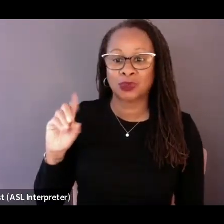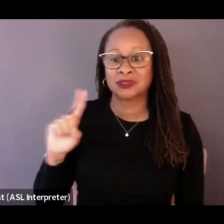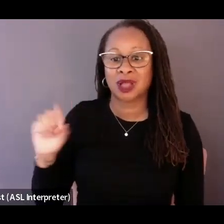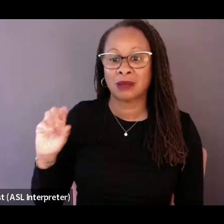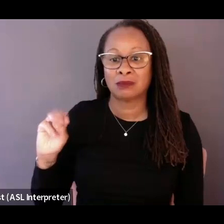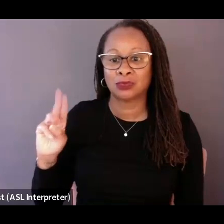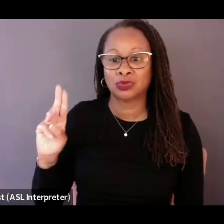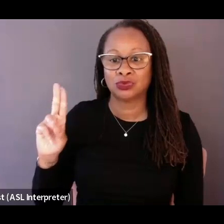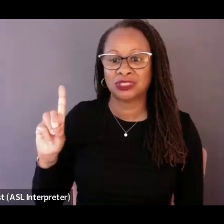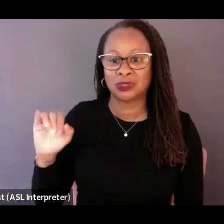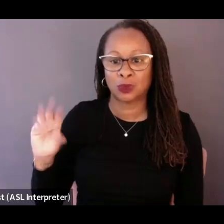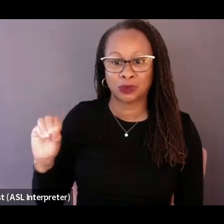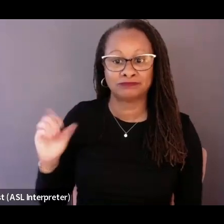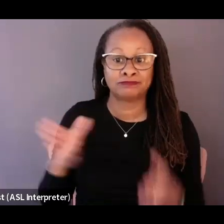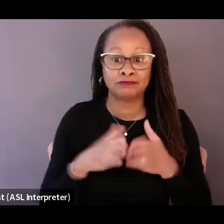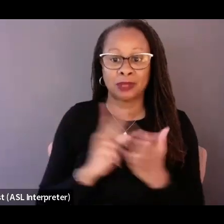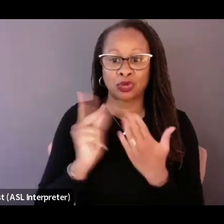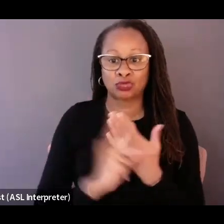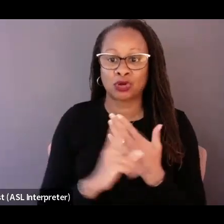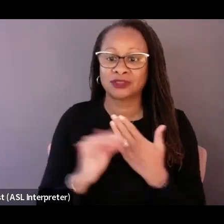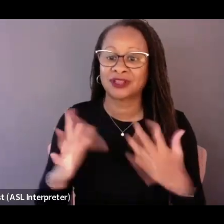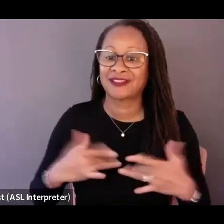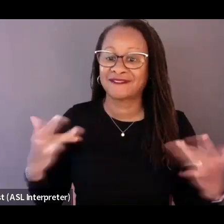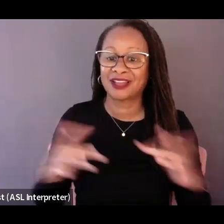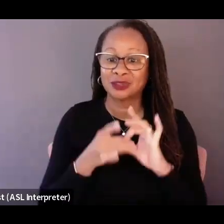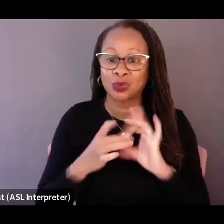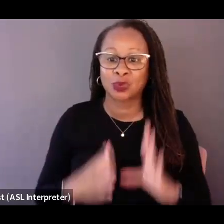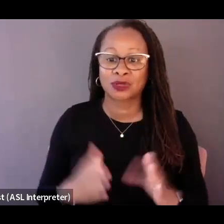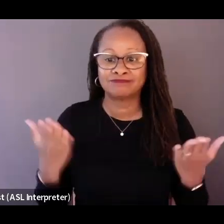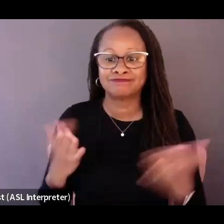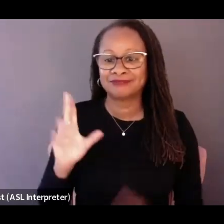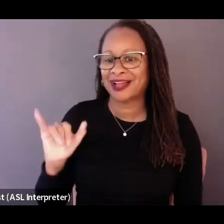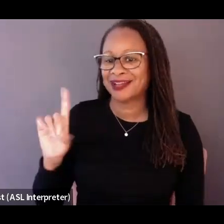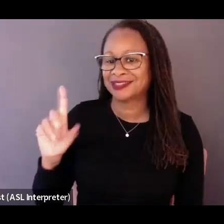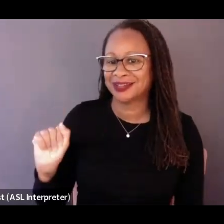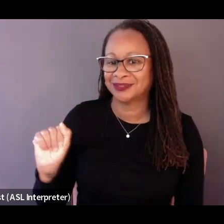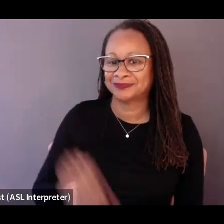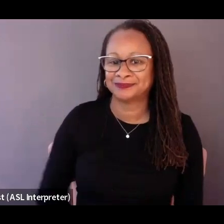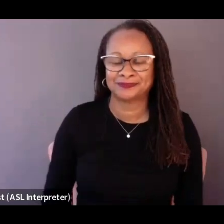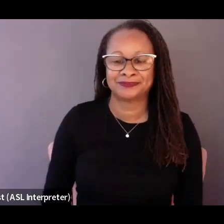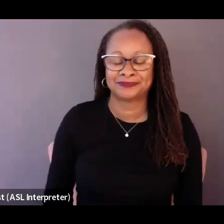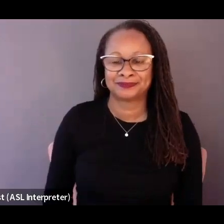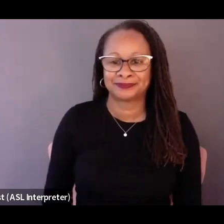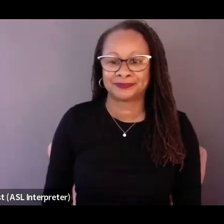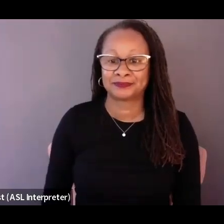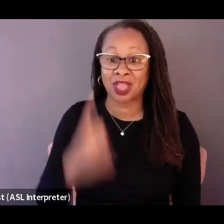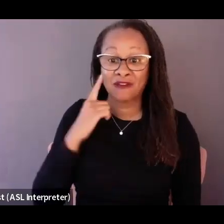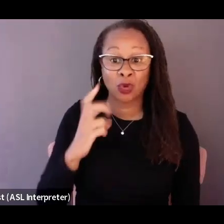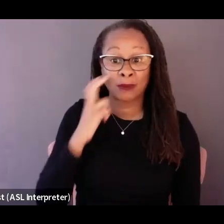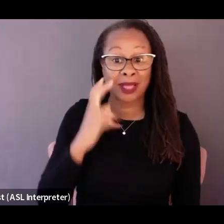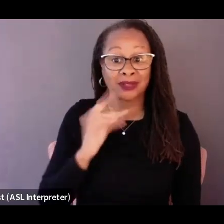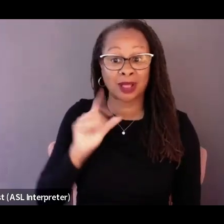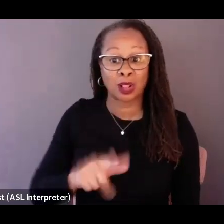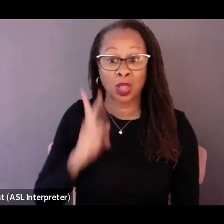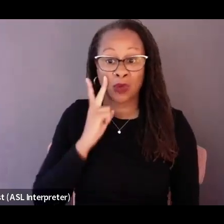Zamudio, and I'm the Public Programs and Events Coordinator here at IDA. For our blind and low